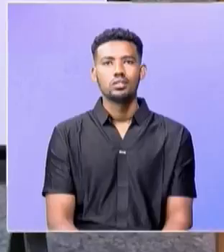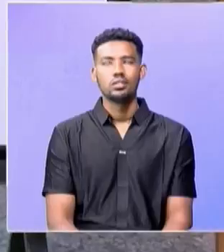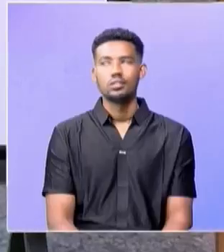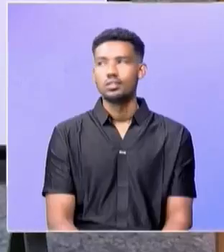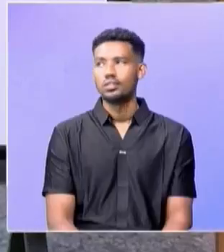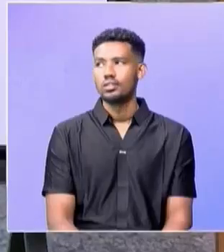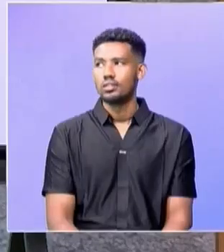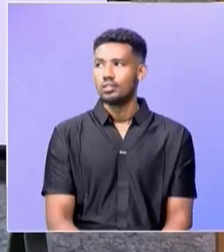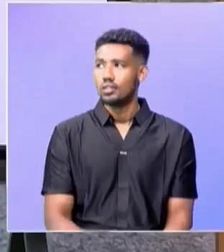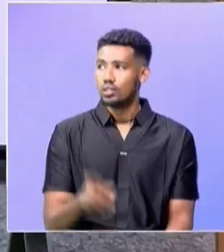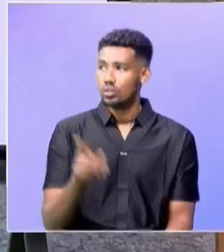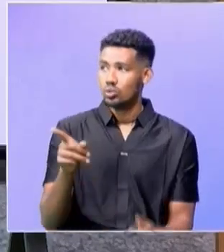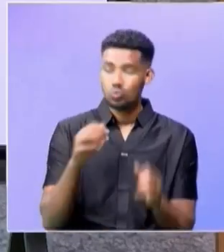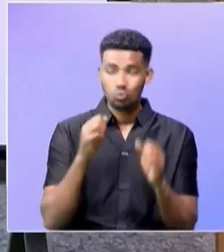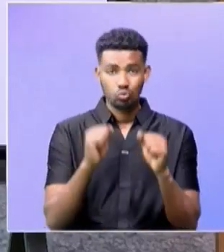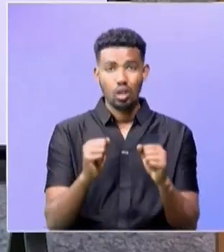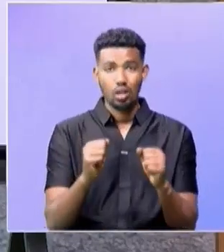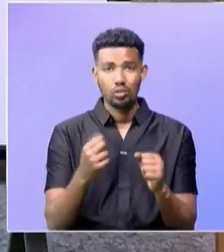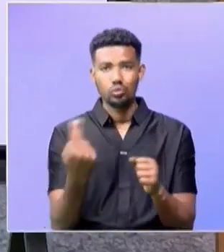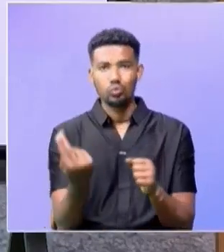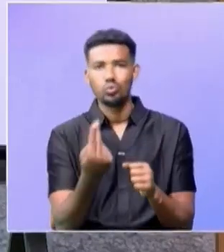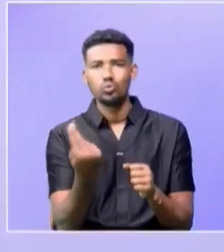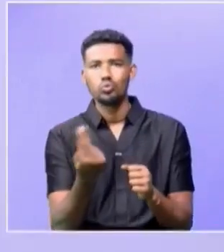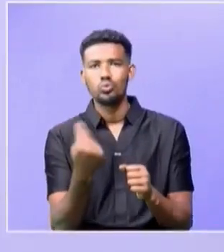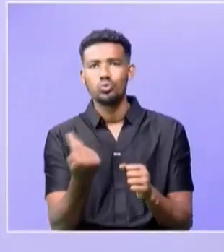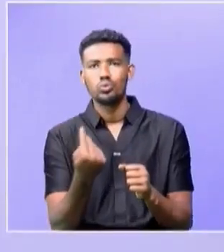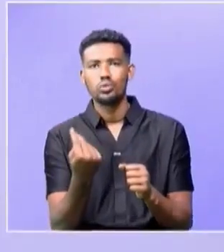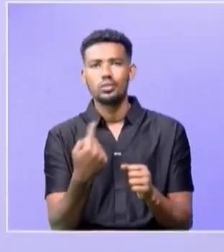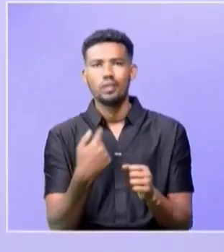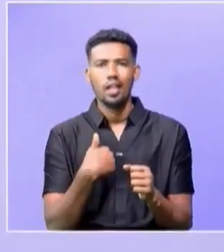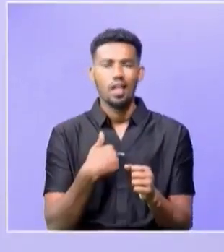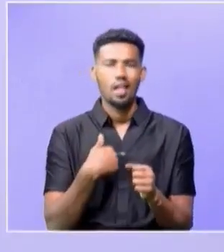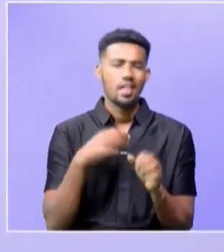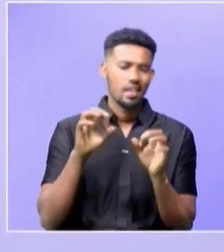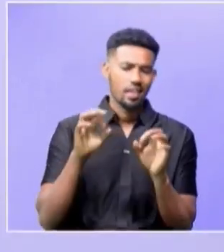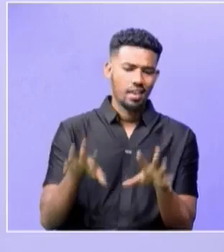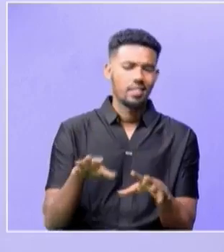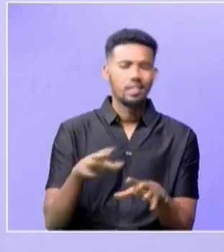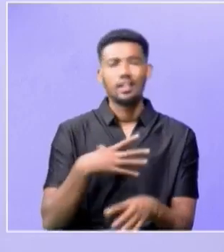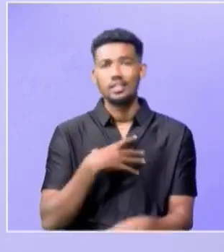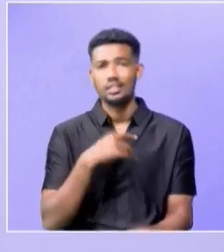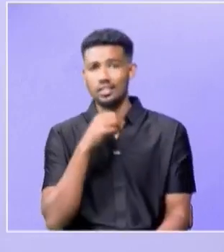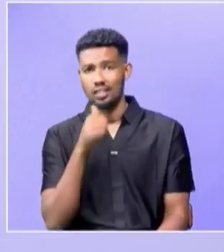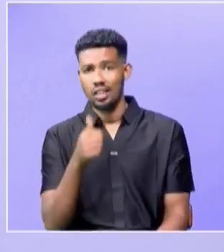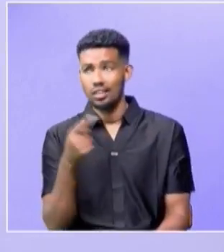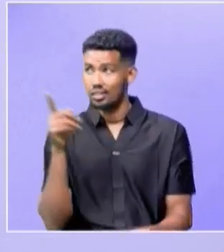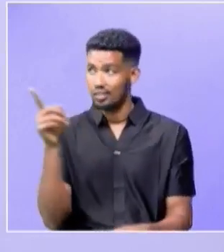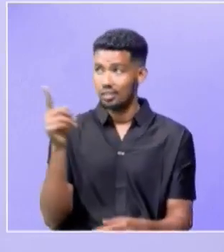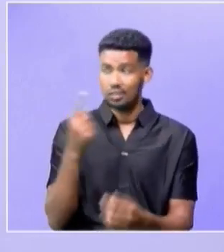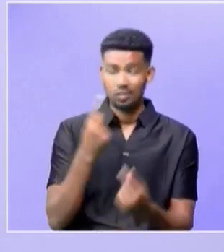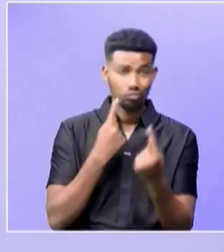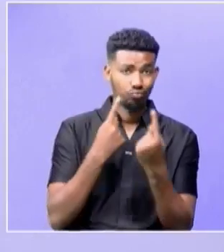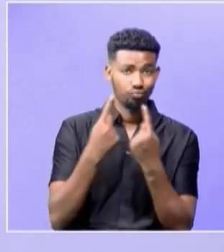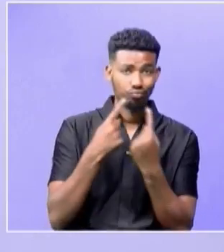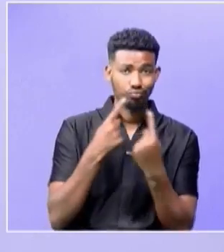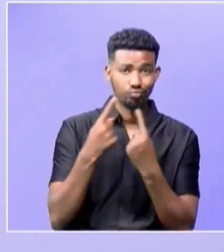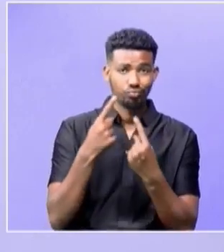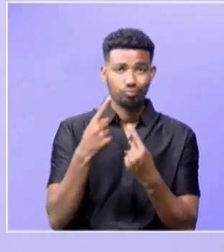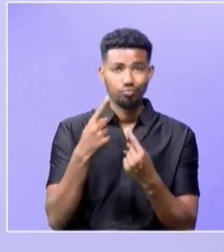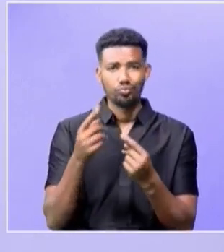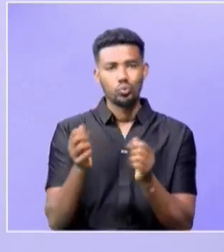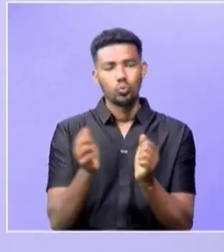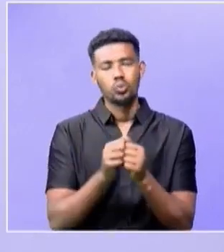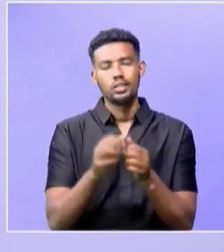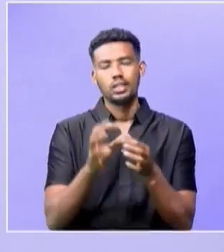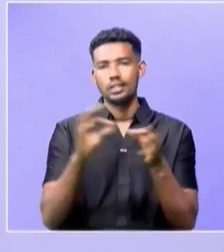You can use this vocabulary, don't like, I hate, and I dislike. And you can use these vocabularies with a sentence.